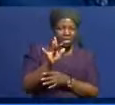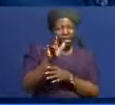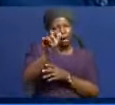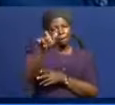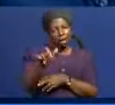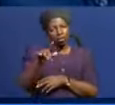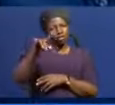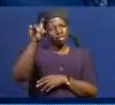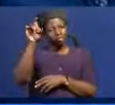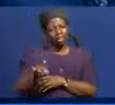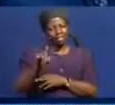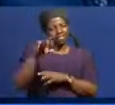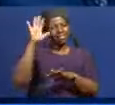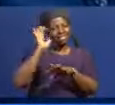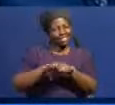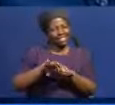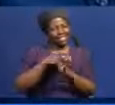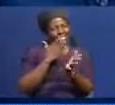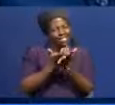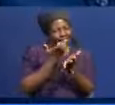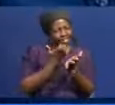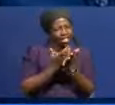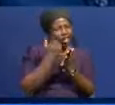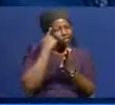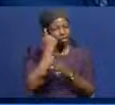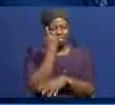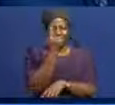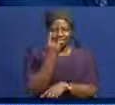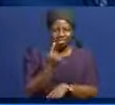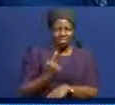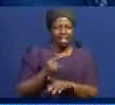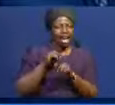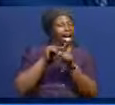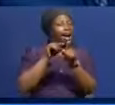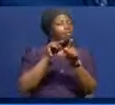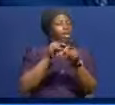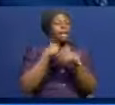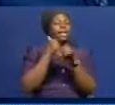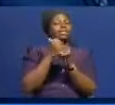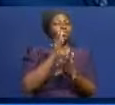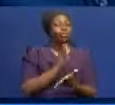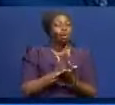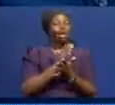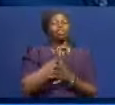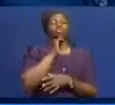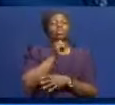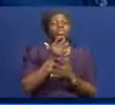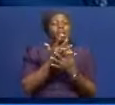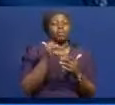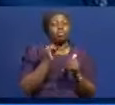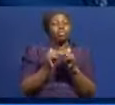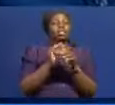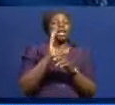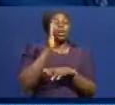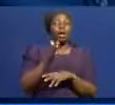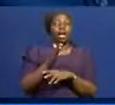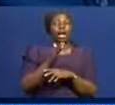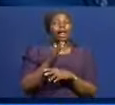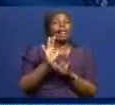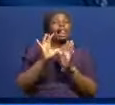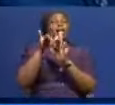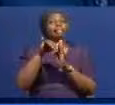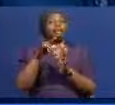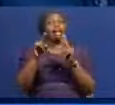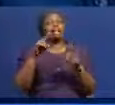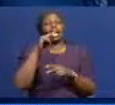must substantiate all the charges and make sure that it is not something that we are going to eat back our words and start